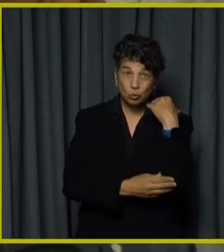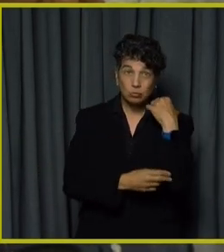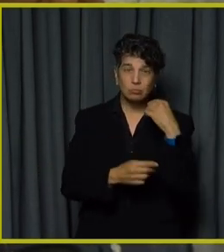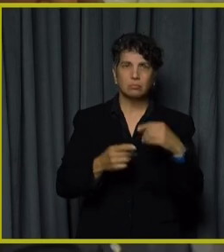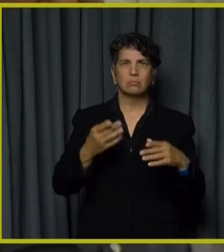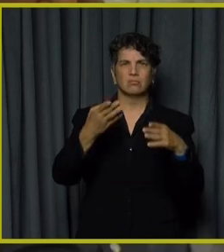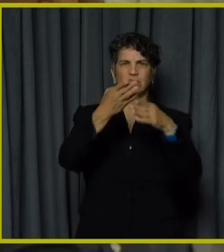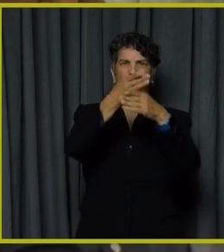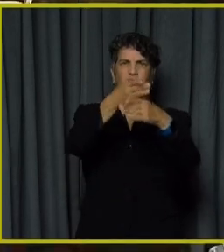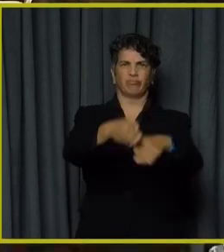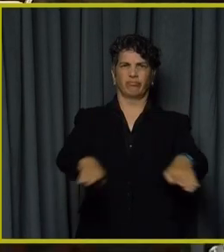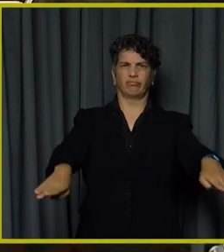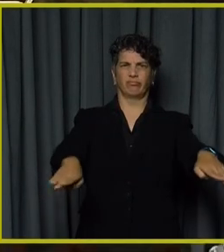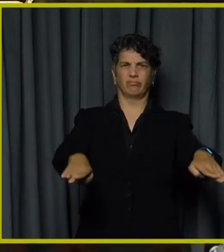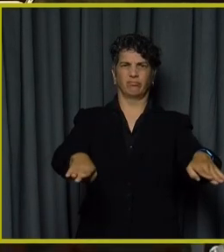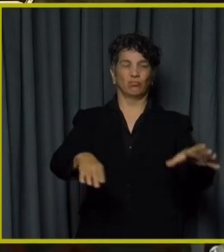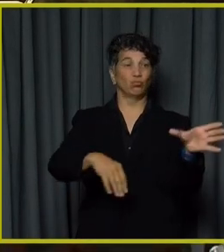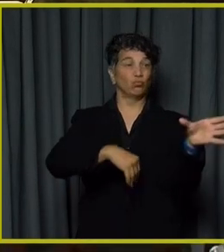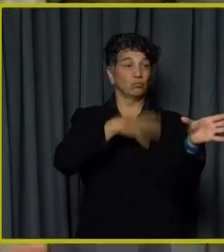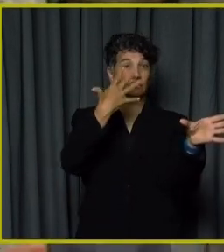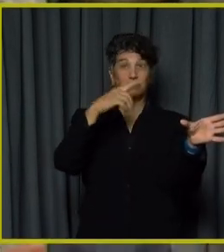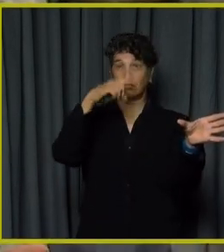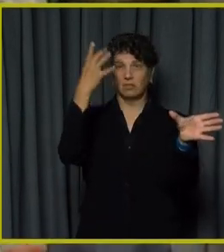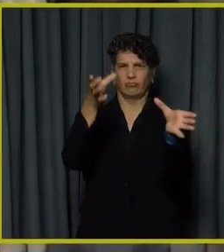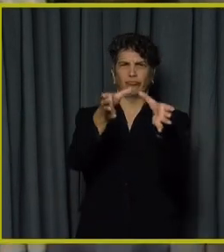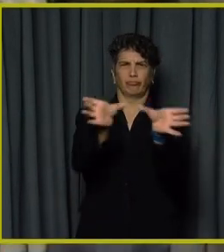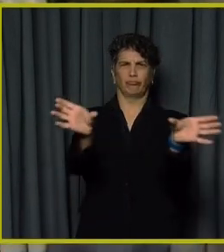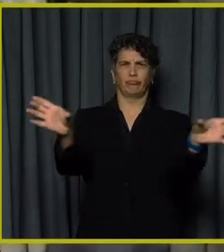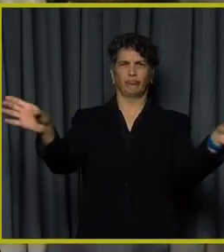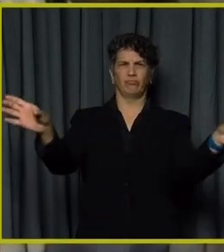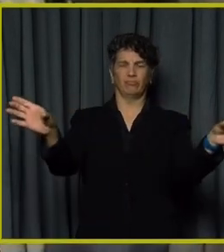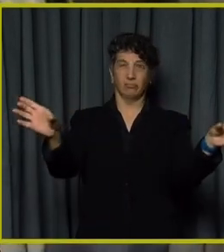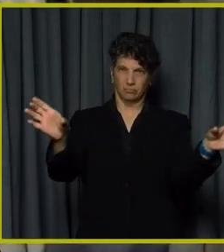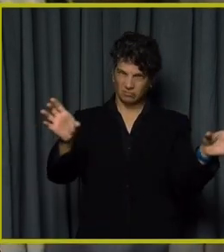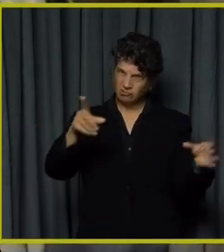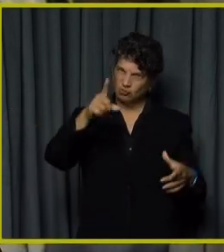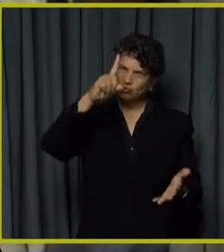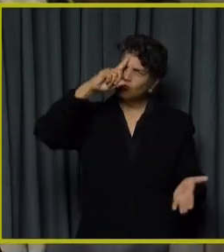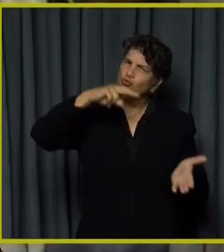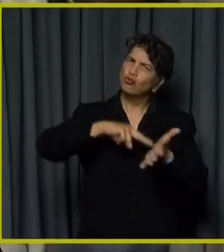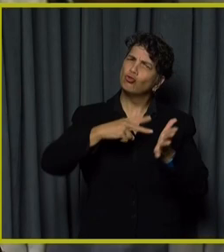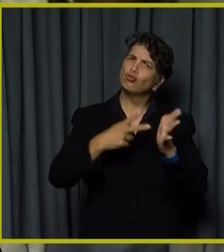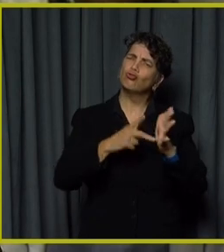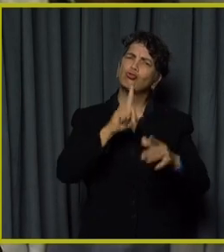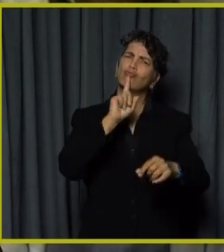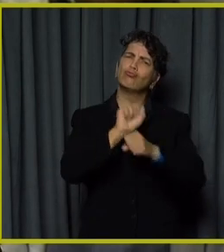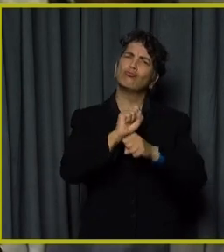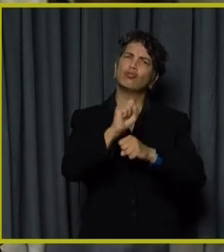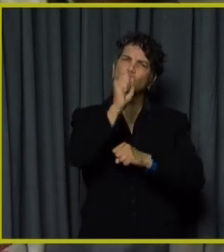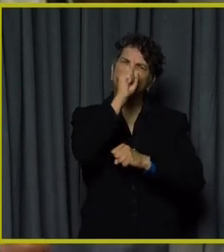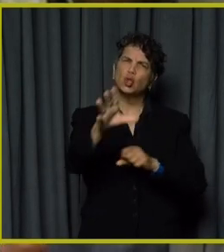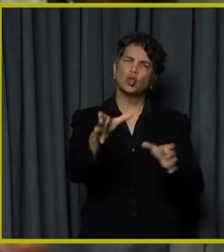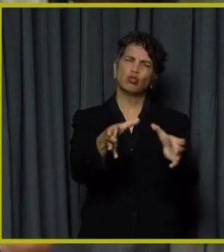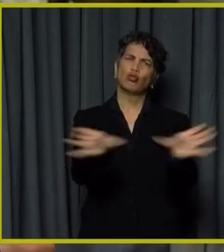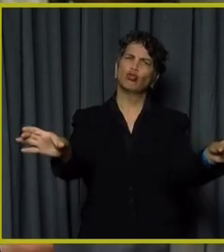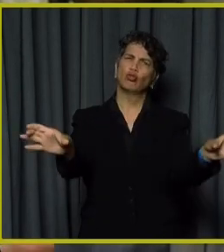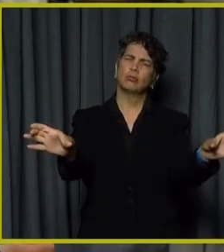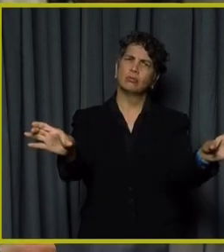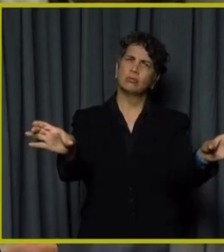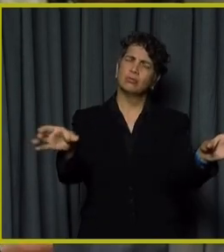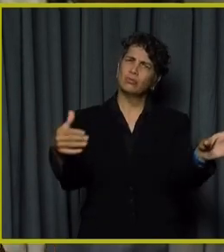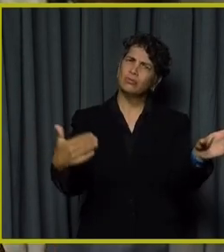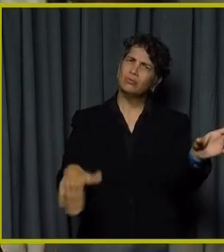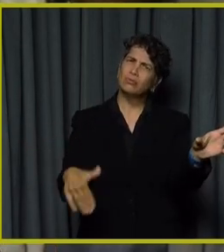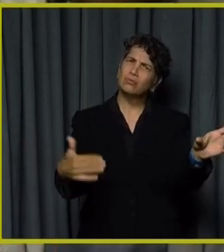intentionally segregated even, and it hurts poor whites as well as poor black and brown folks. It's an across-the-board thing. As long as we're